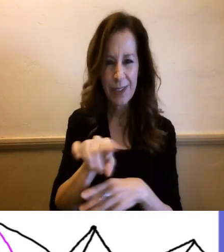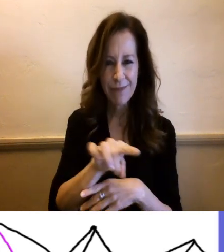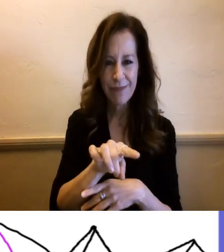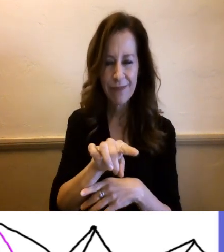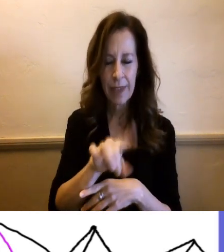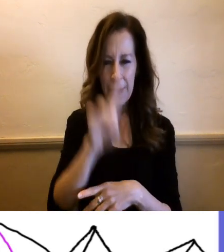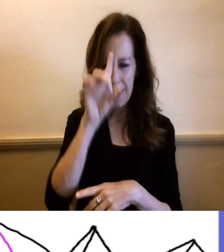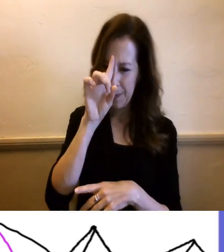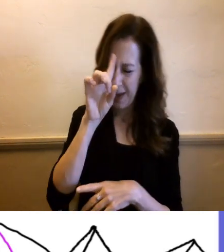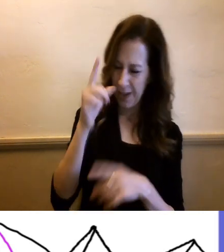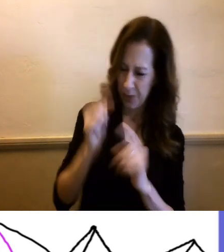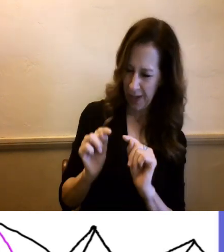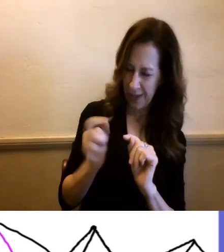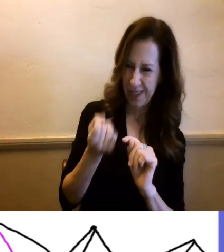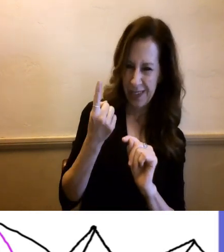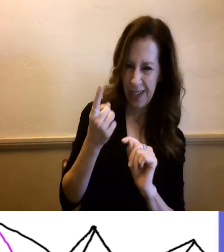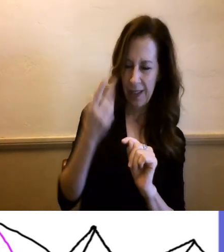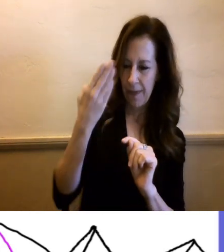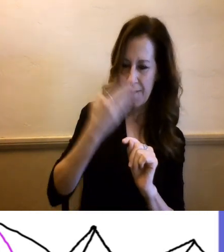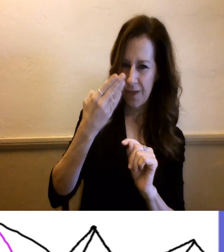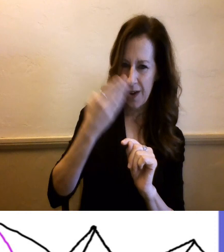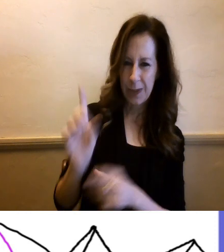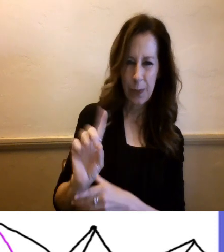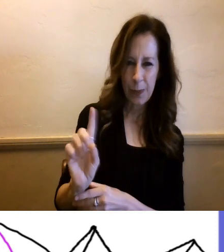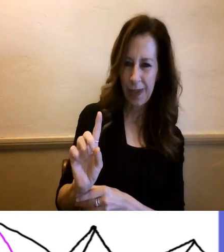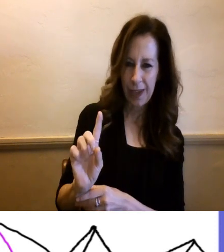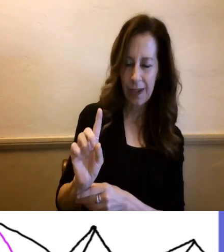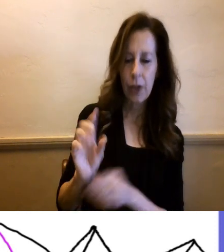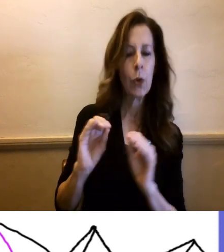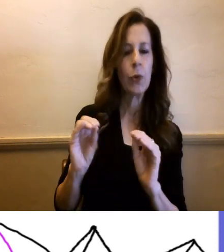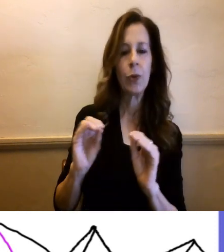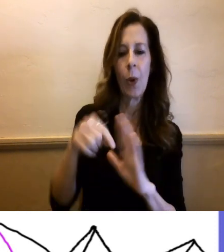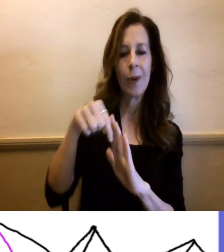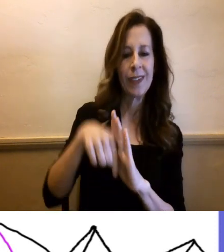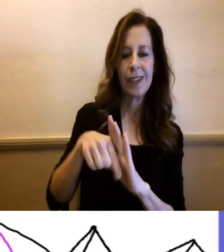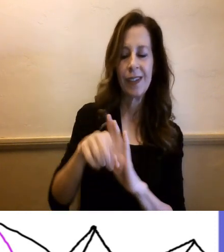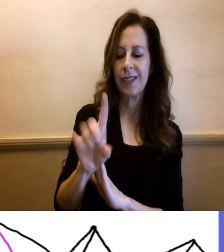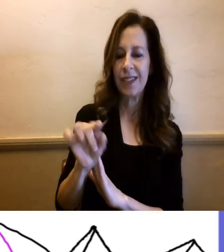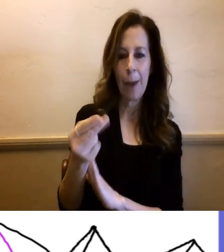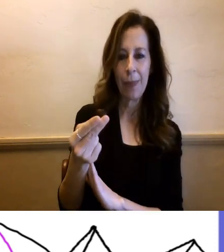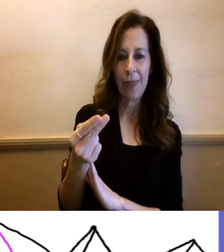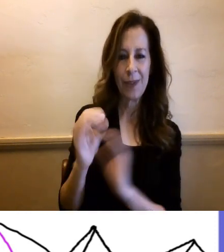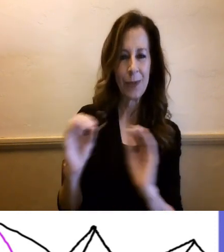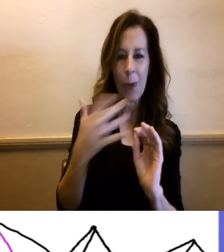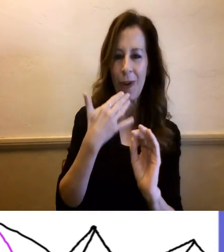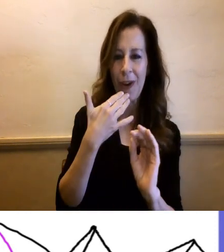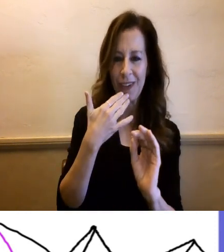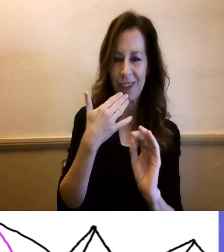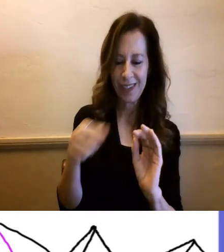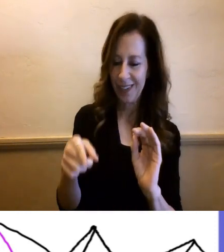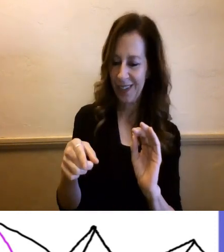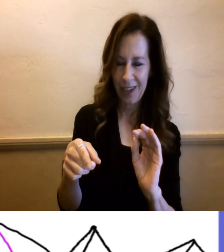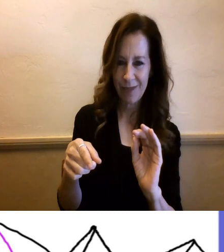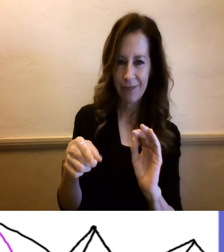you because your mind is trying to figure out where is the front, because it has no depth on this. It has no color other than